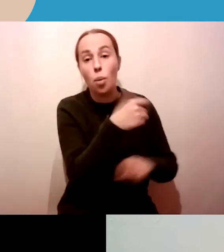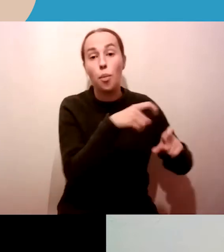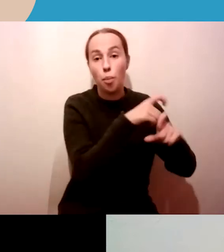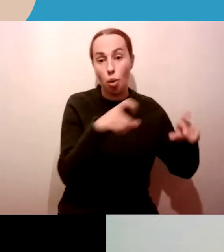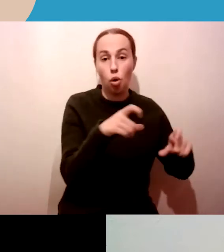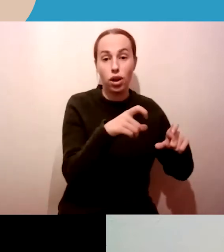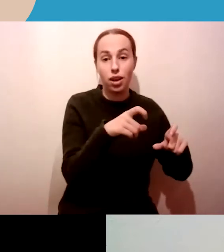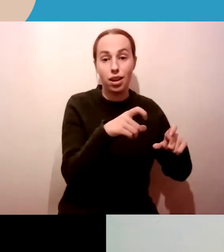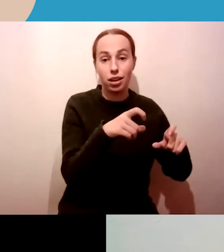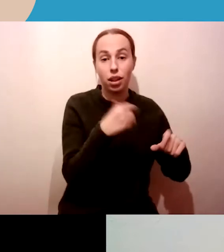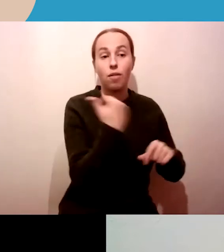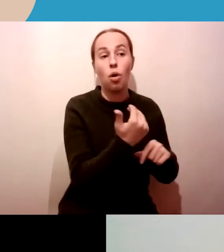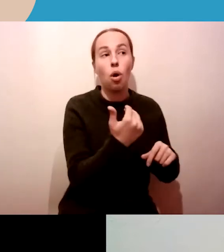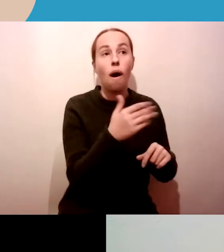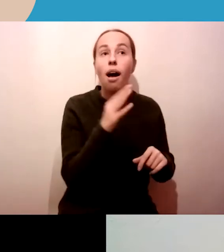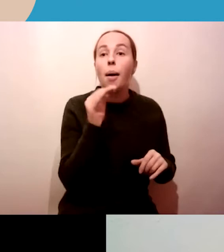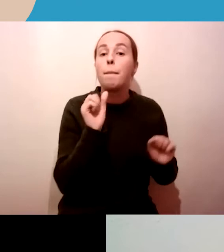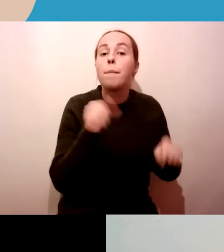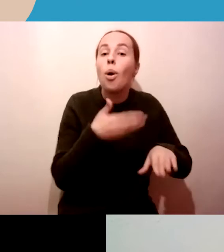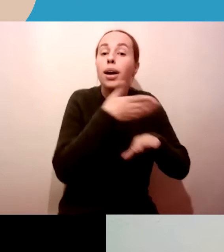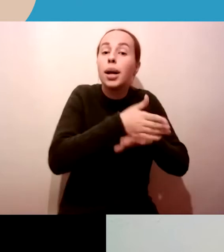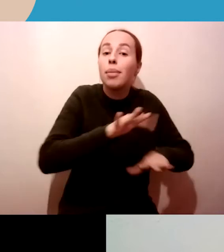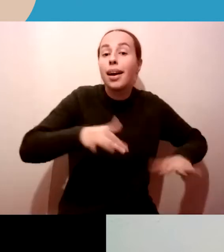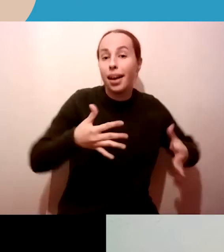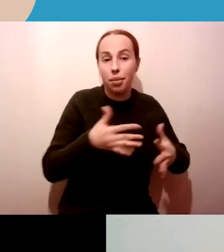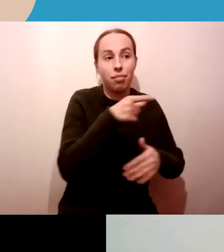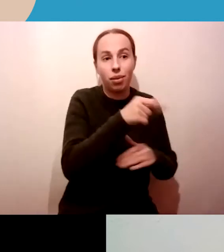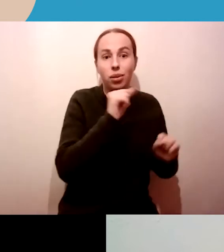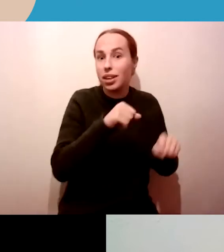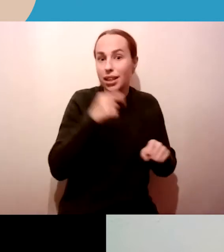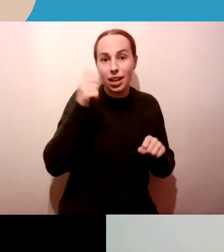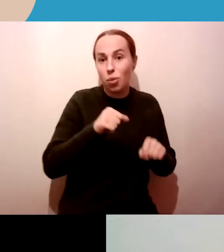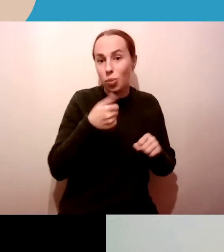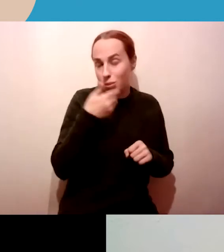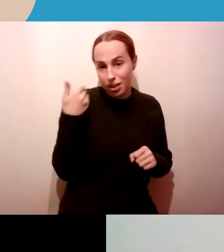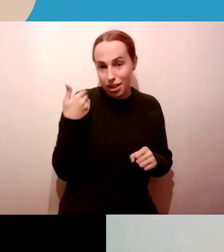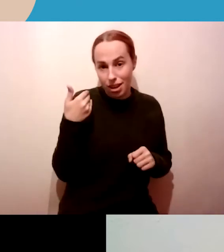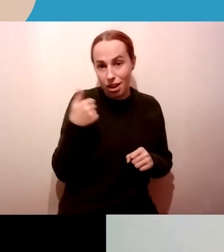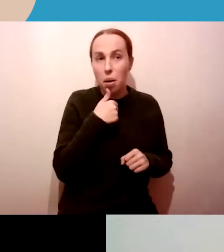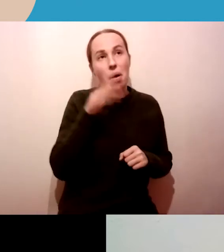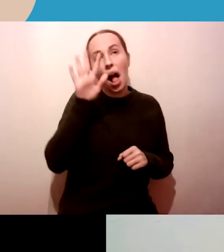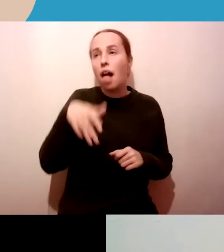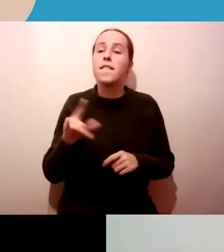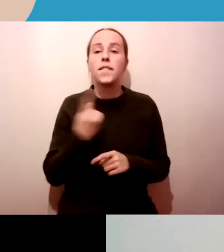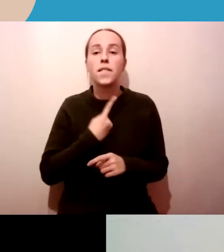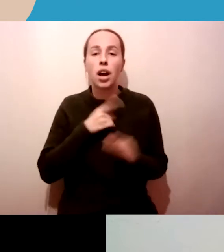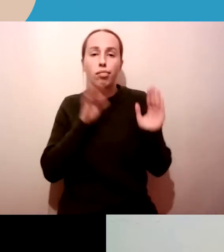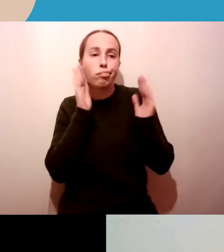a child didn't address for help, for assistance, this is regarded that the school didn't ensure